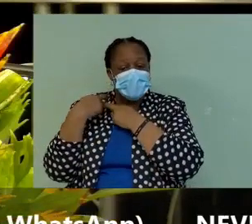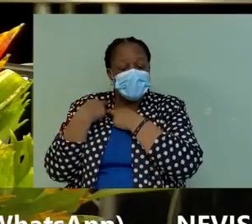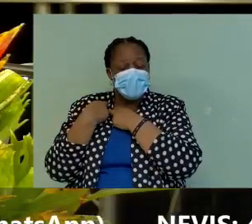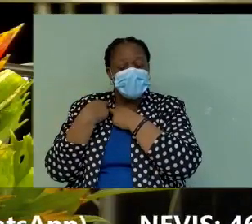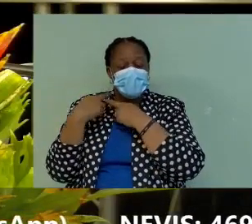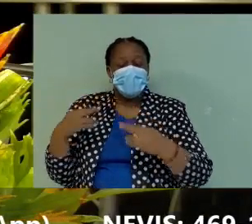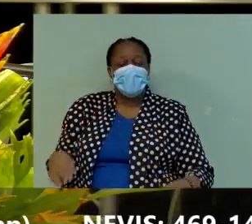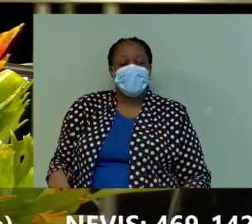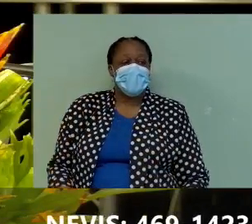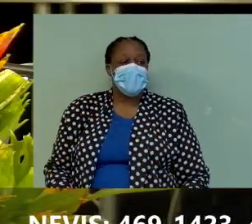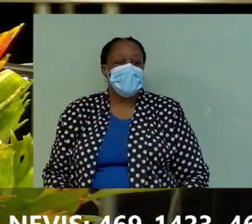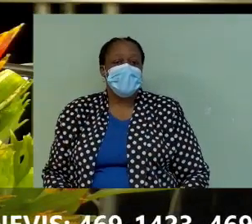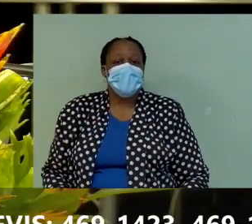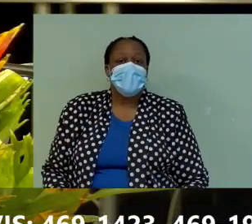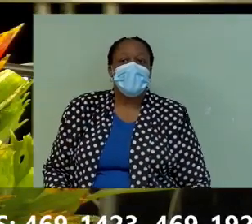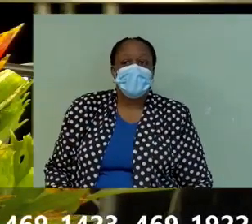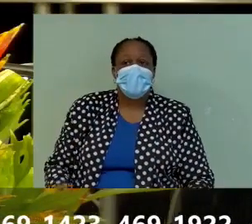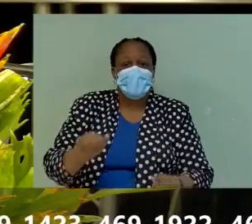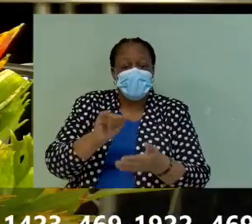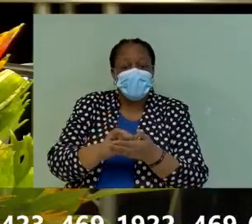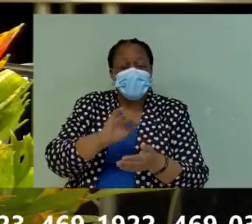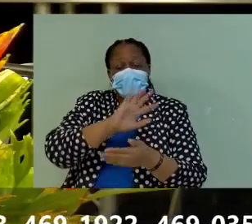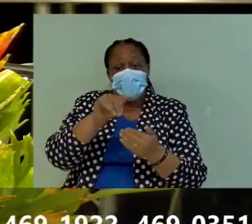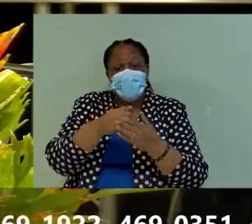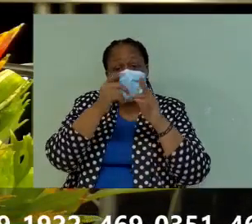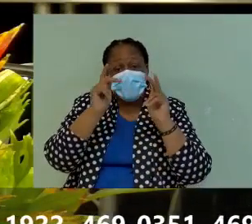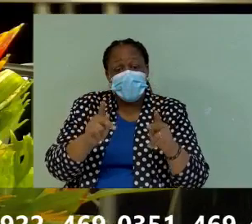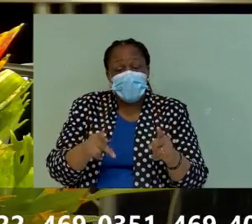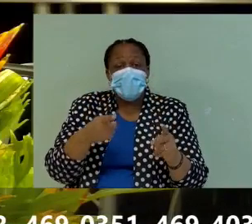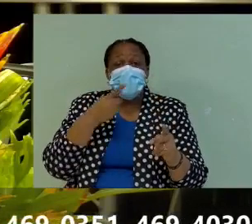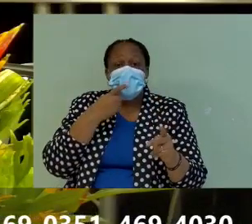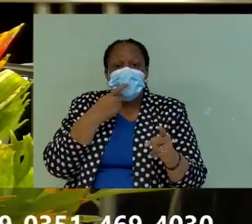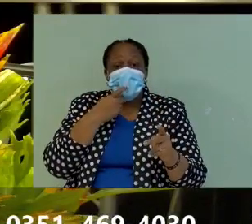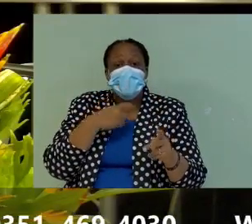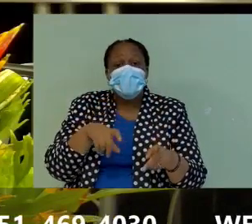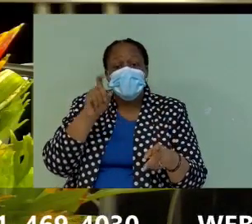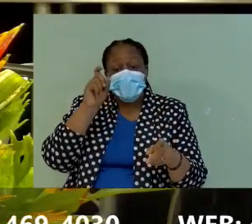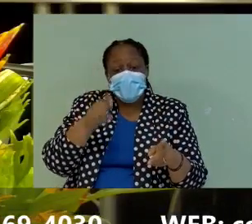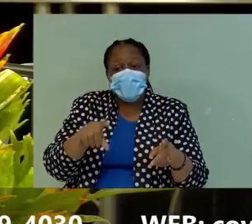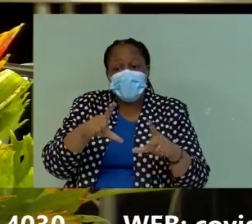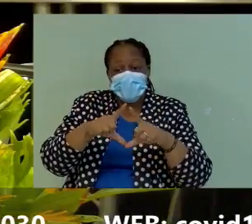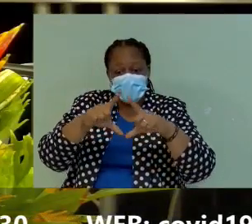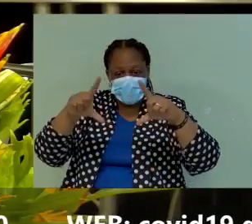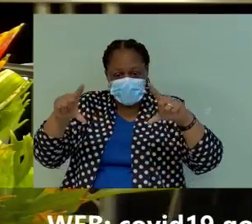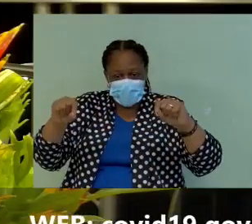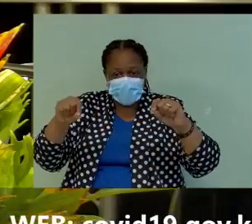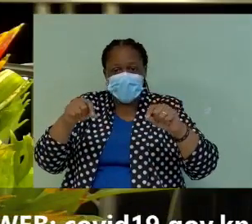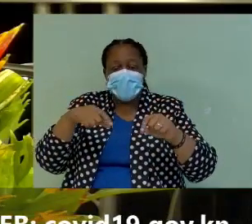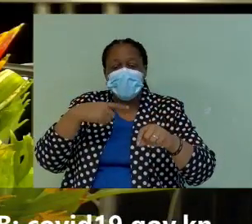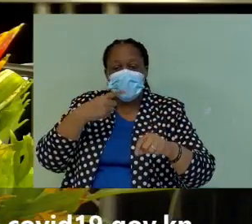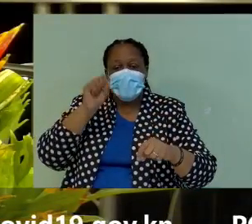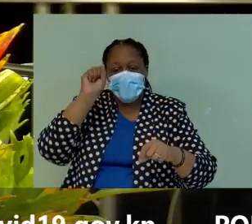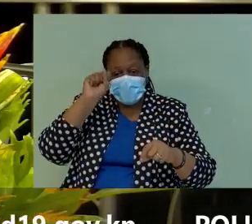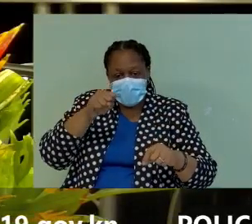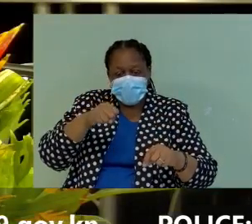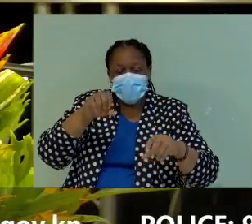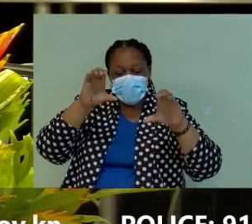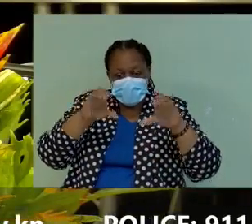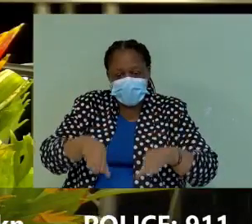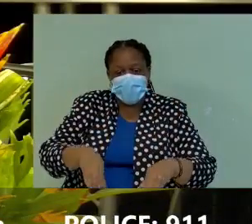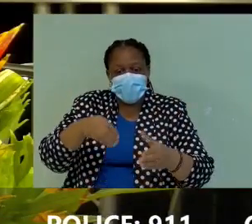responsibility. I want to remind us that our national statistics and other COVID-19 related